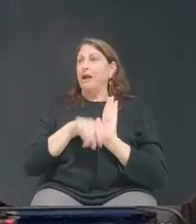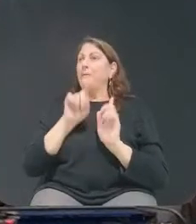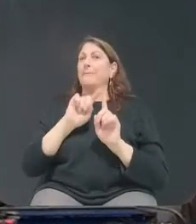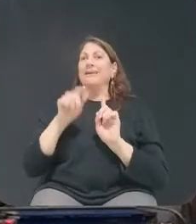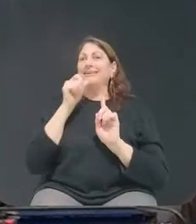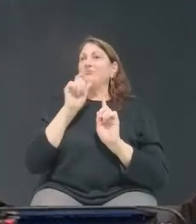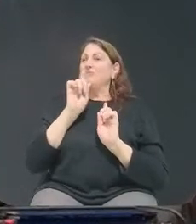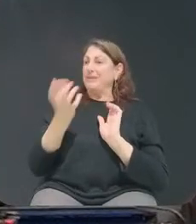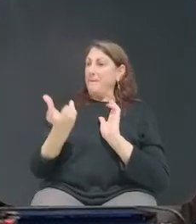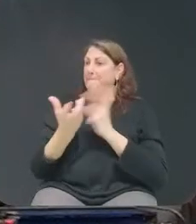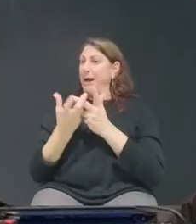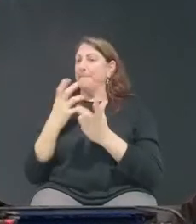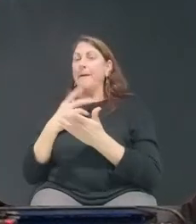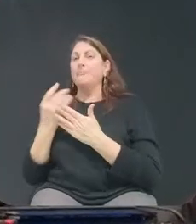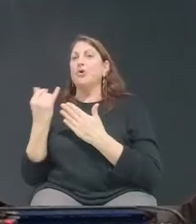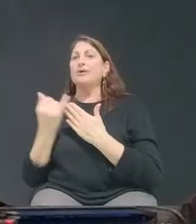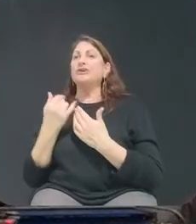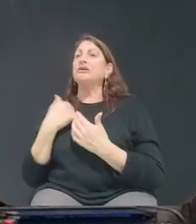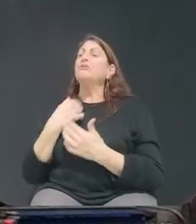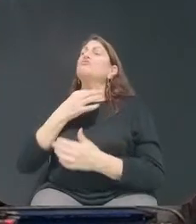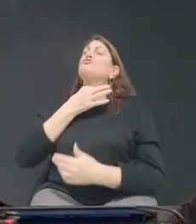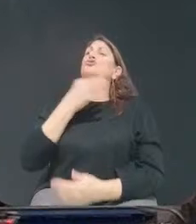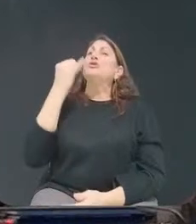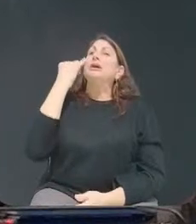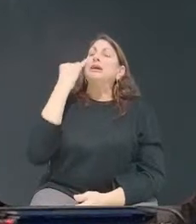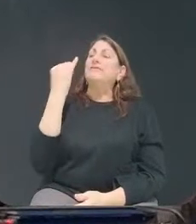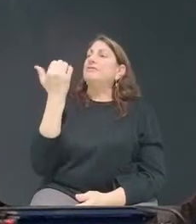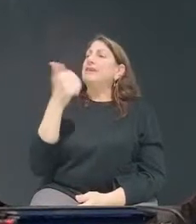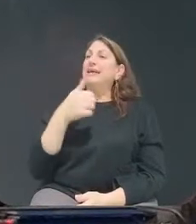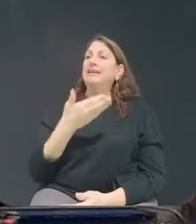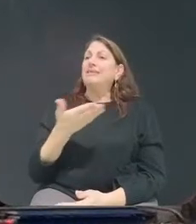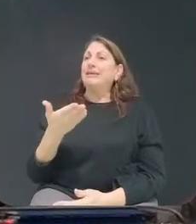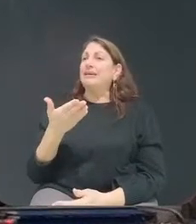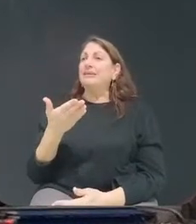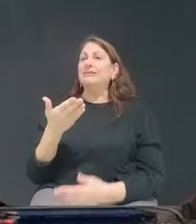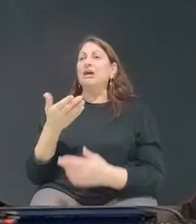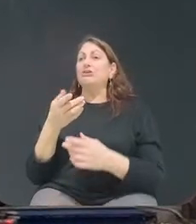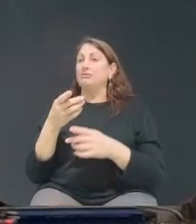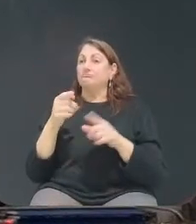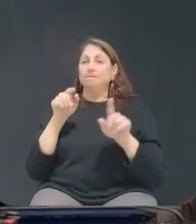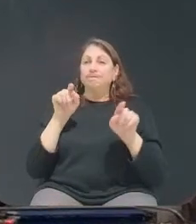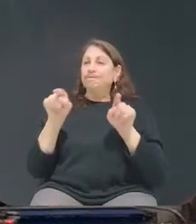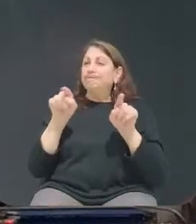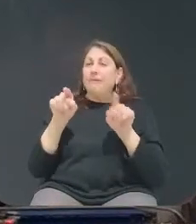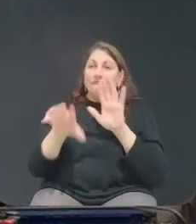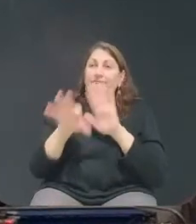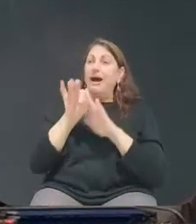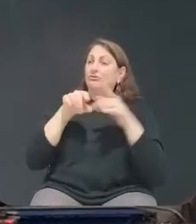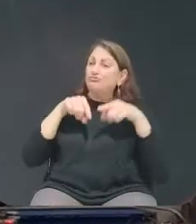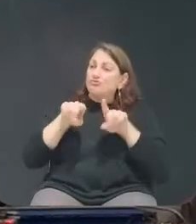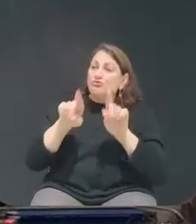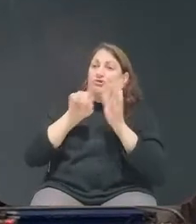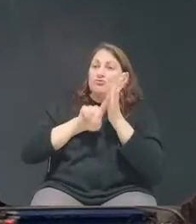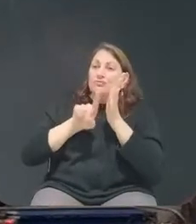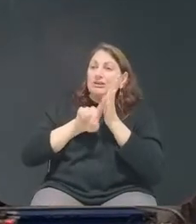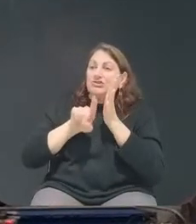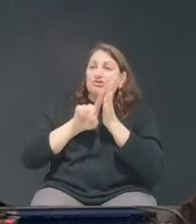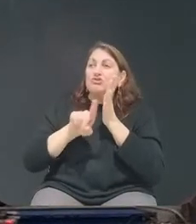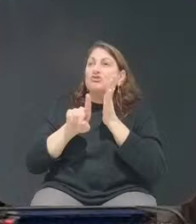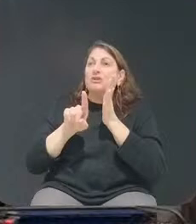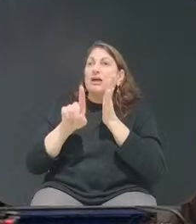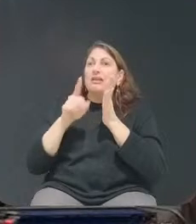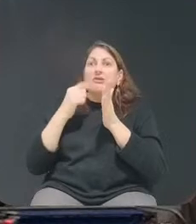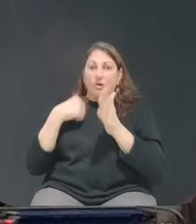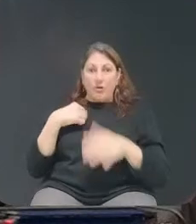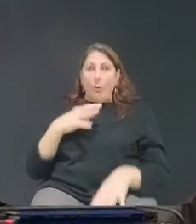fit the project. I was wondering if there was anything that either of you wanted to speak on that you found in your research that just didn't quite fit in, that